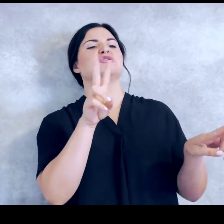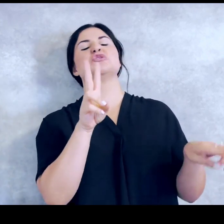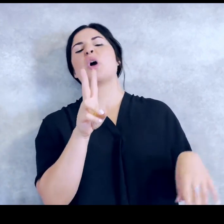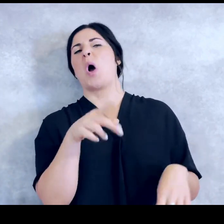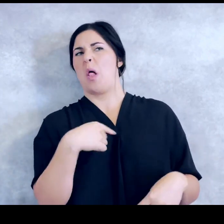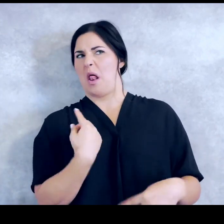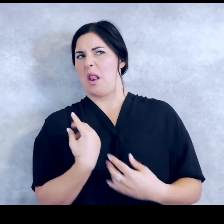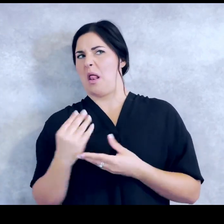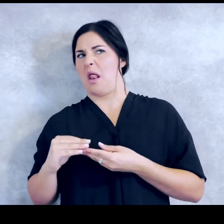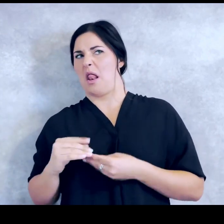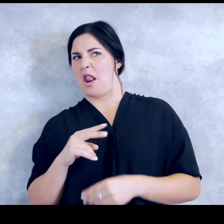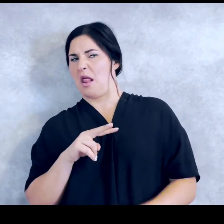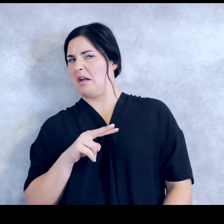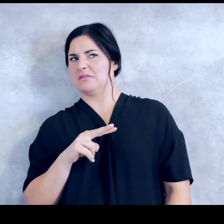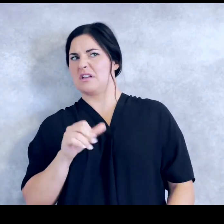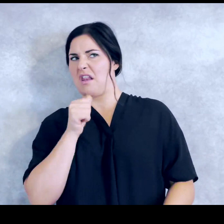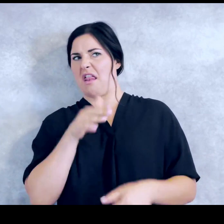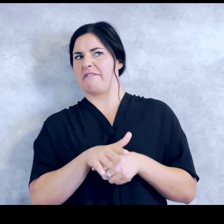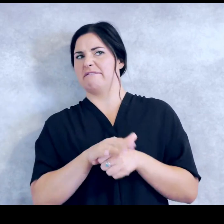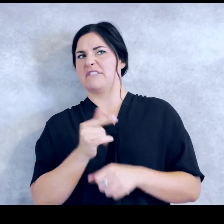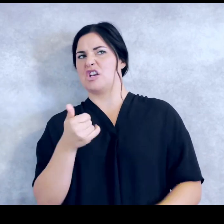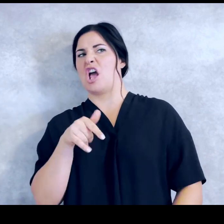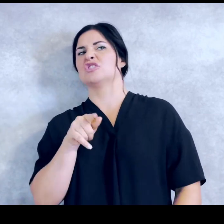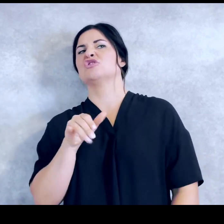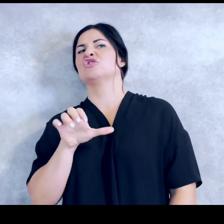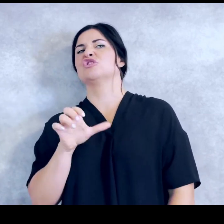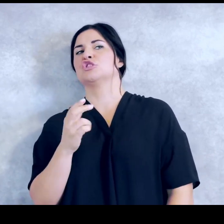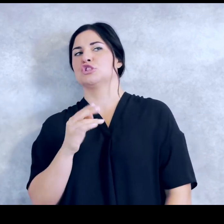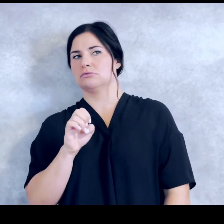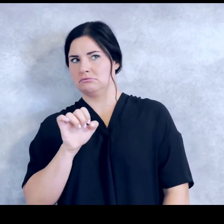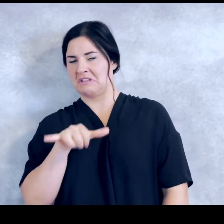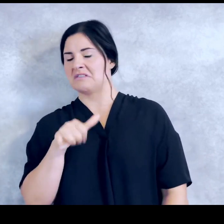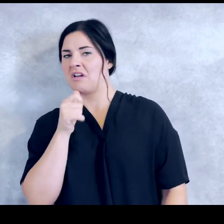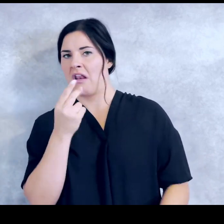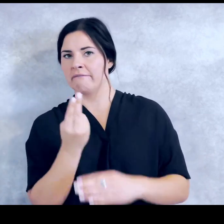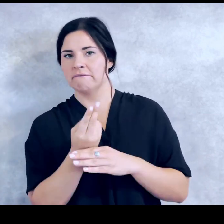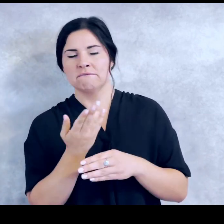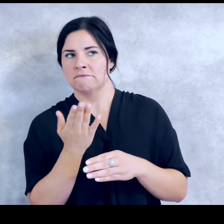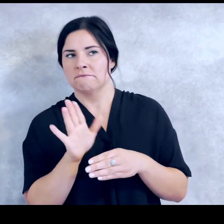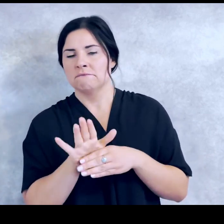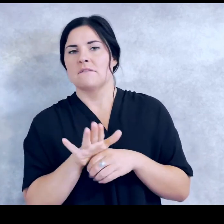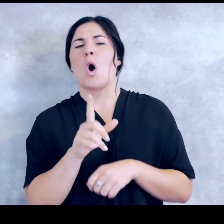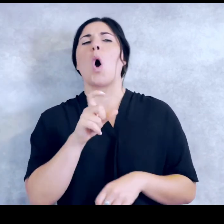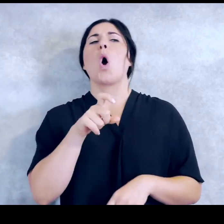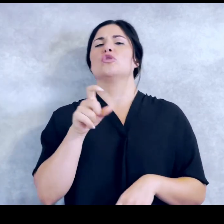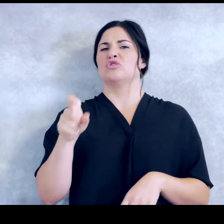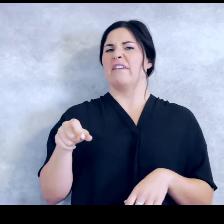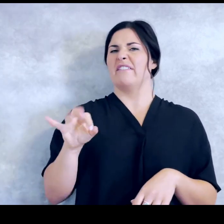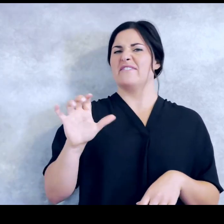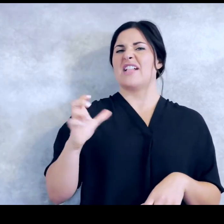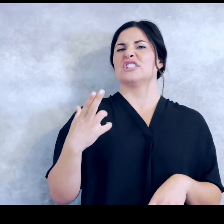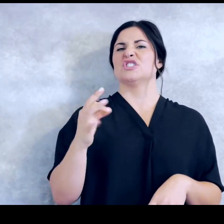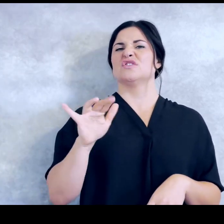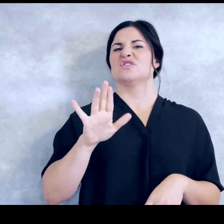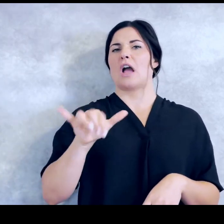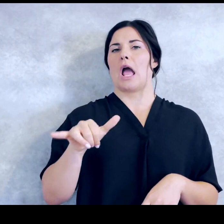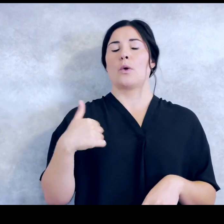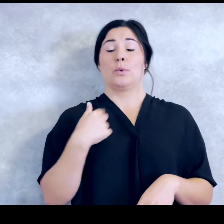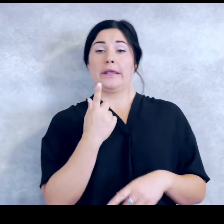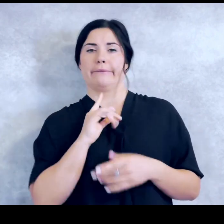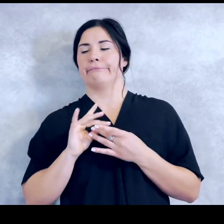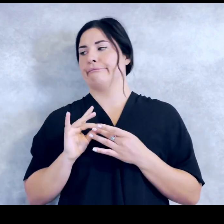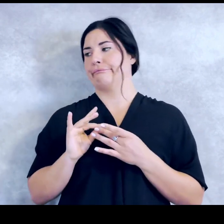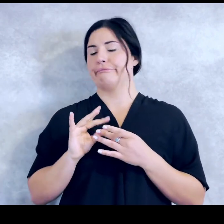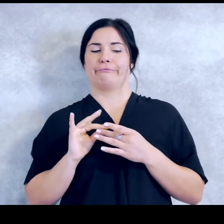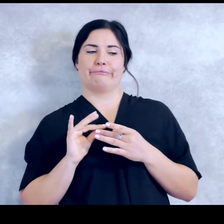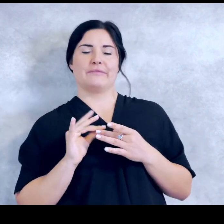judging them like we know what we're doing. Like, oh, they didn't put enough ganache. They didn't put enough ganache in that. They should have flash fried it. They just seared